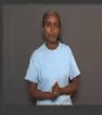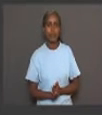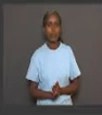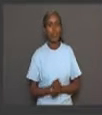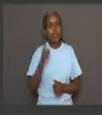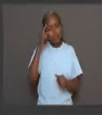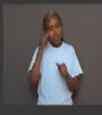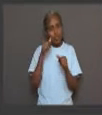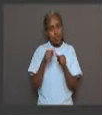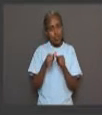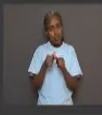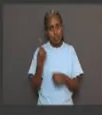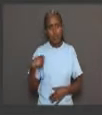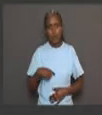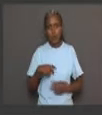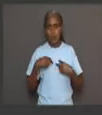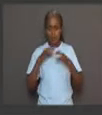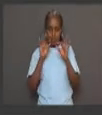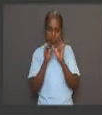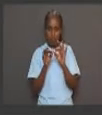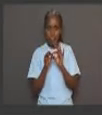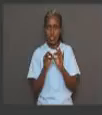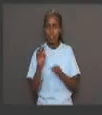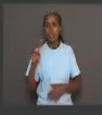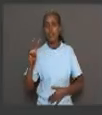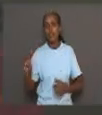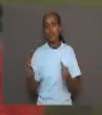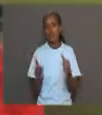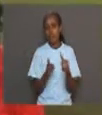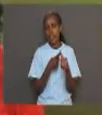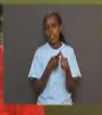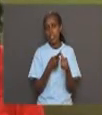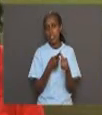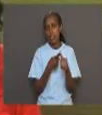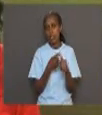Note that we have to find the velocity first.